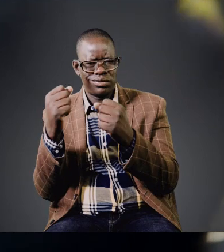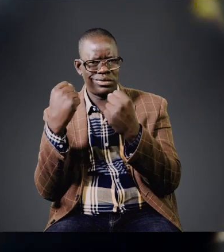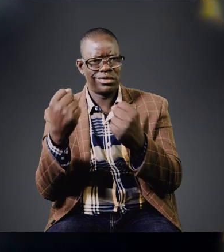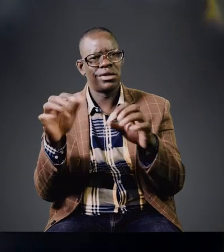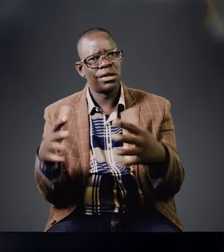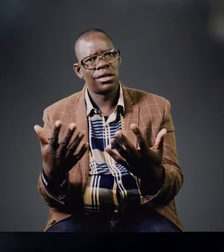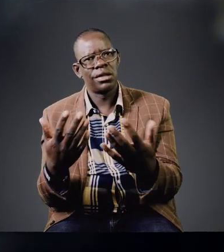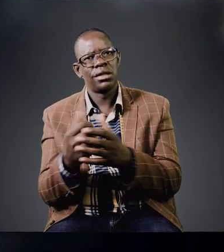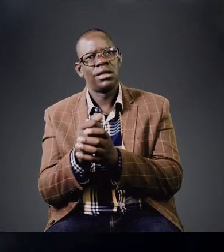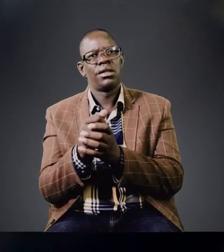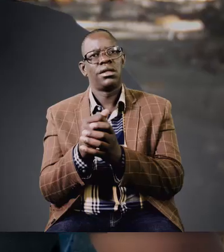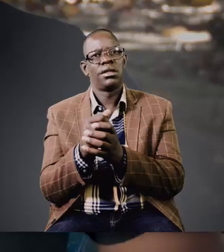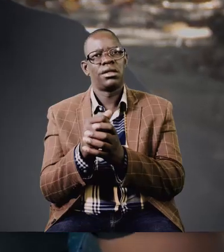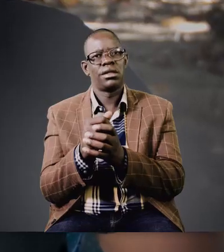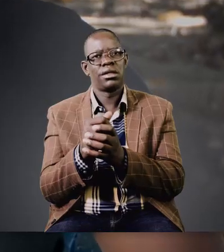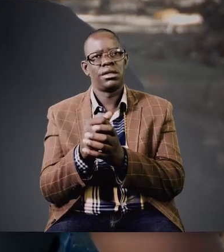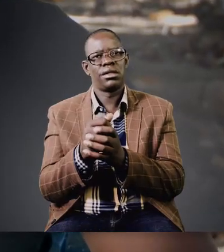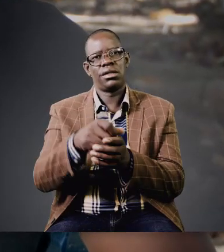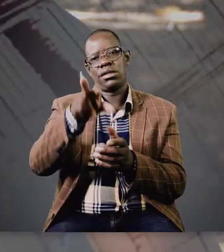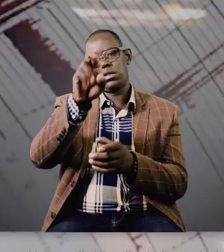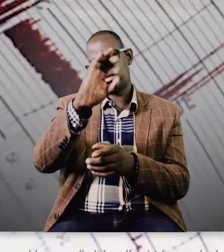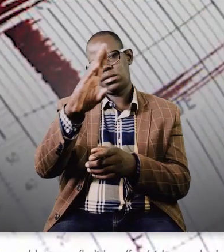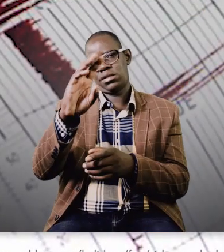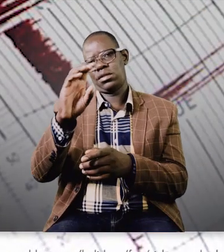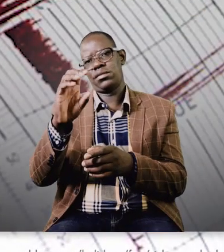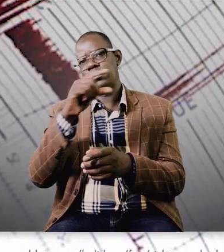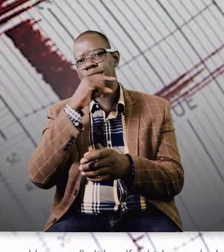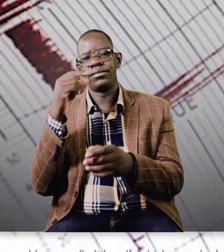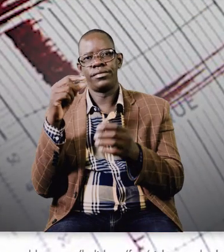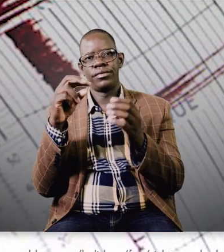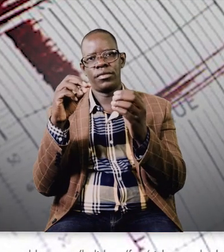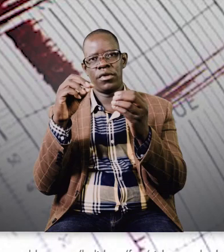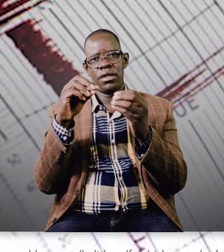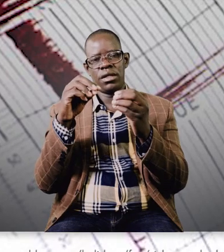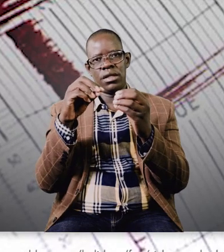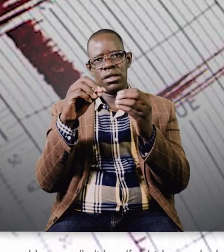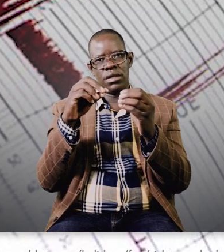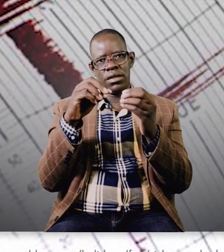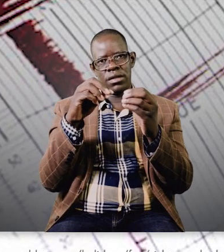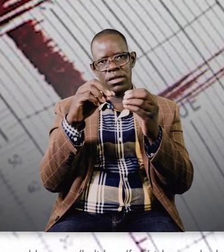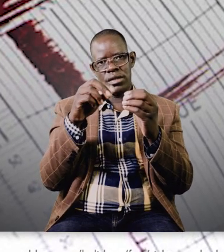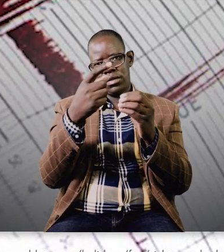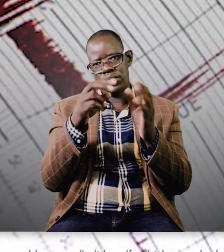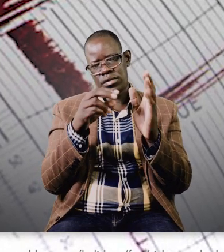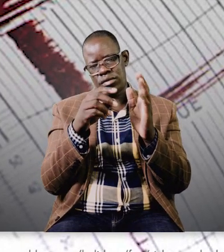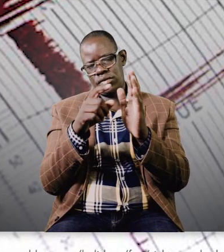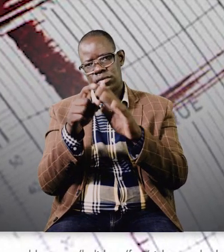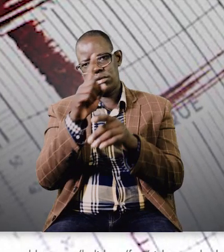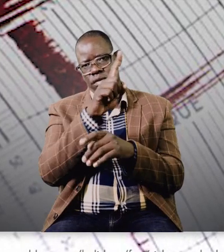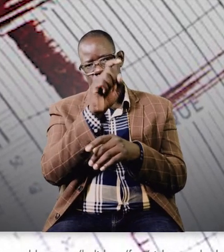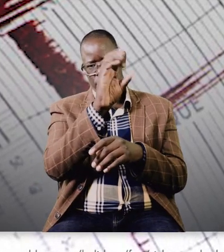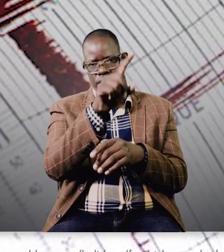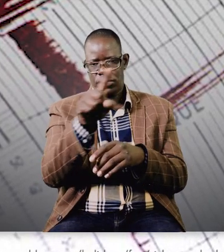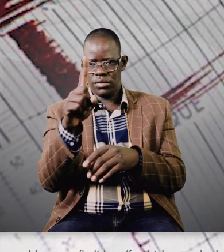Bro, it's not a Richter scale, it's a Richter scale. A Richter scale is not an instrument, but it is a scale that ranges from 0 to